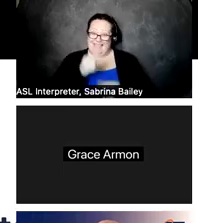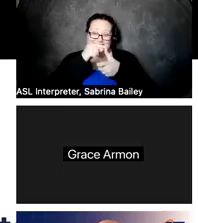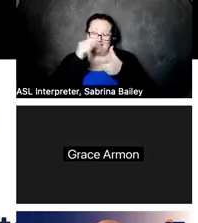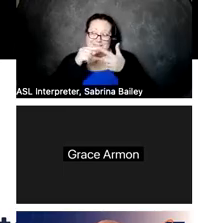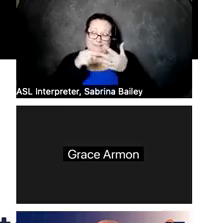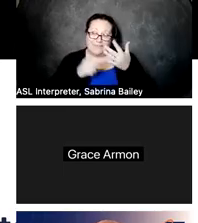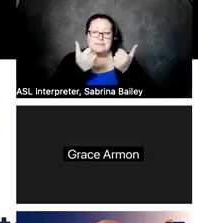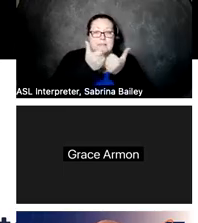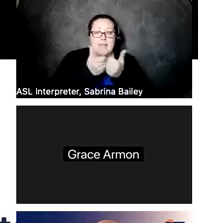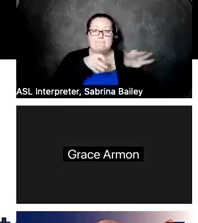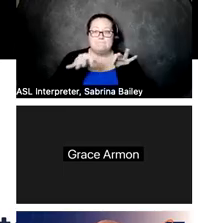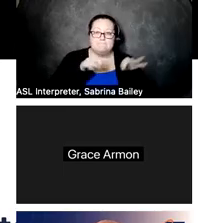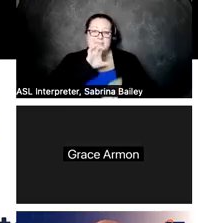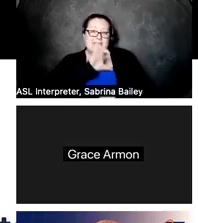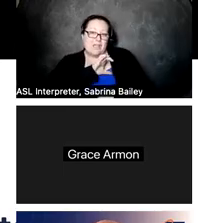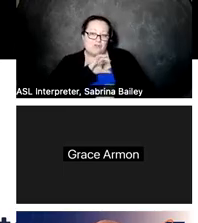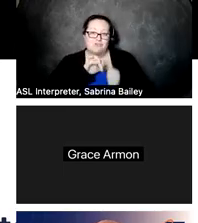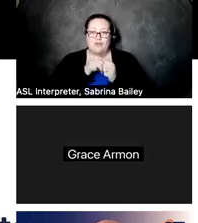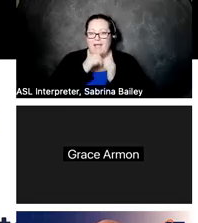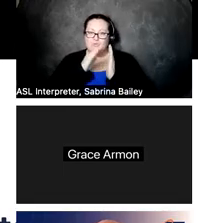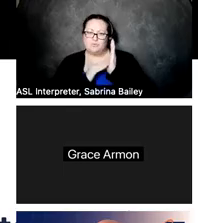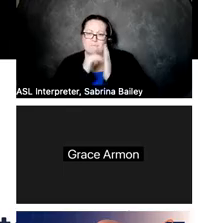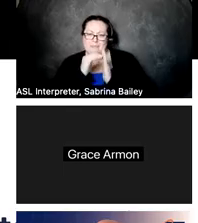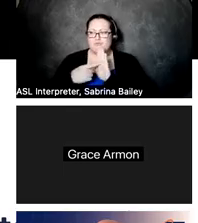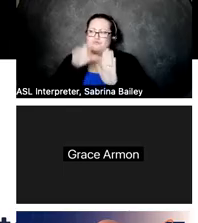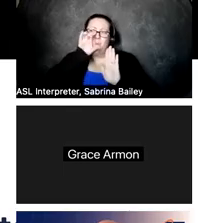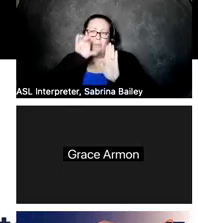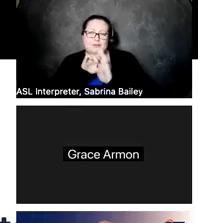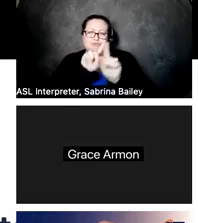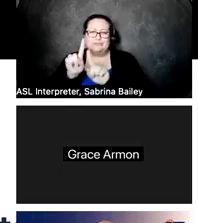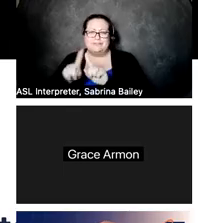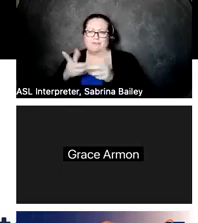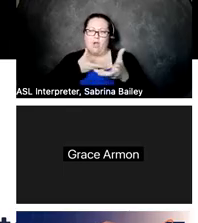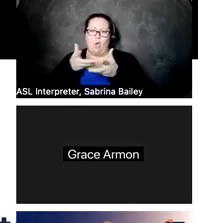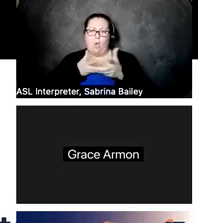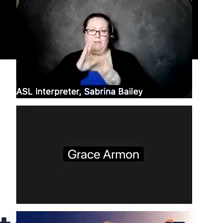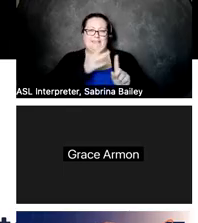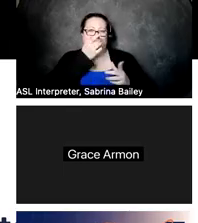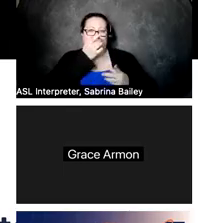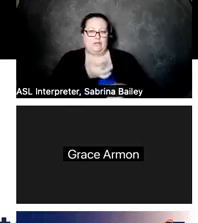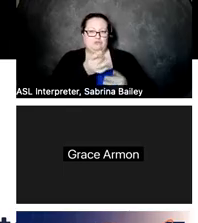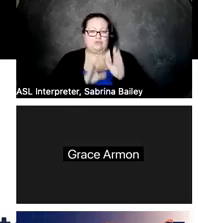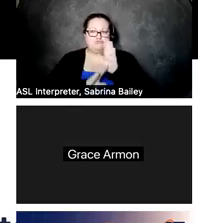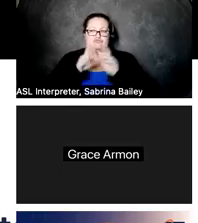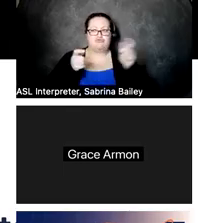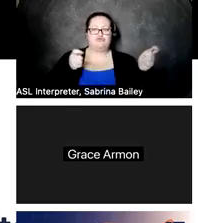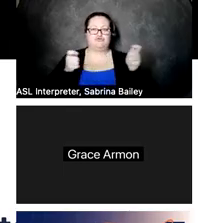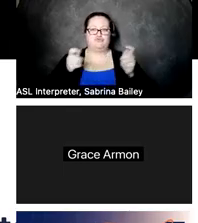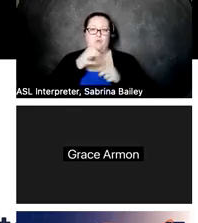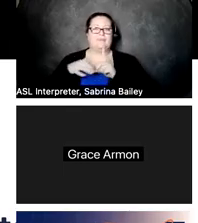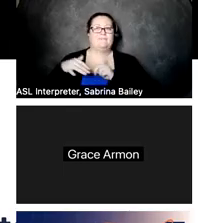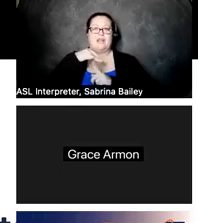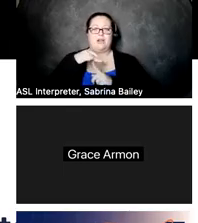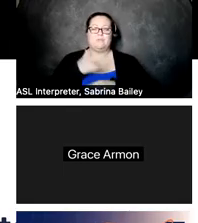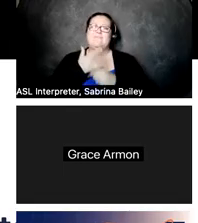different characters, how he likes to paint them, show her pictures of different things. So he kind of was in control of the environment then. It was a